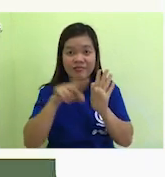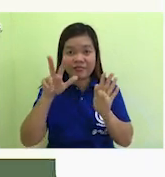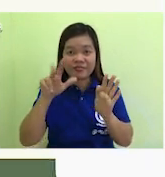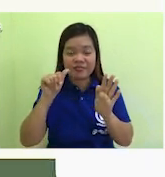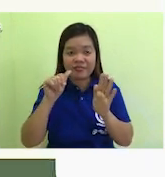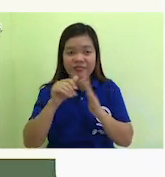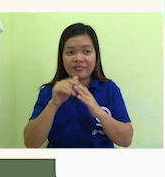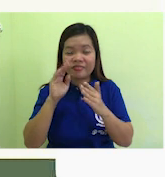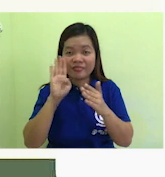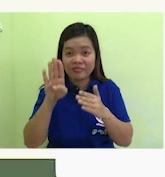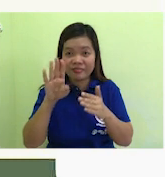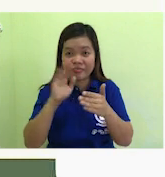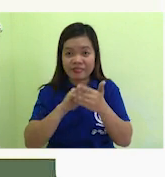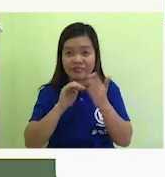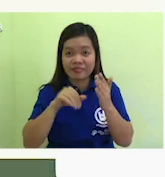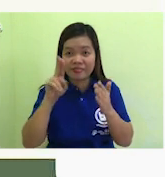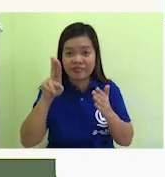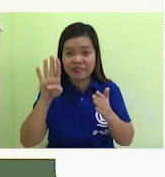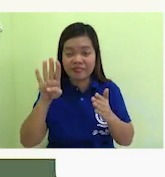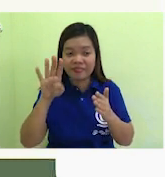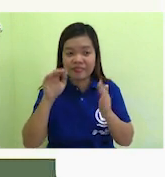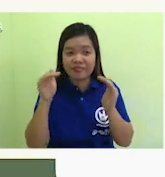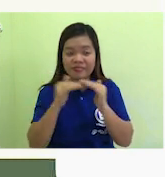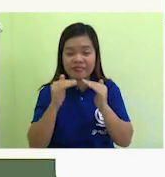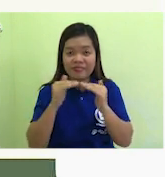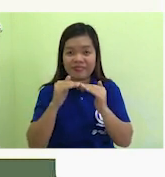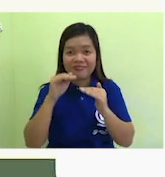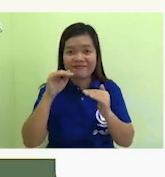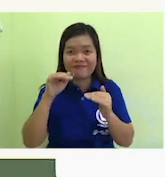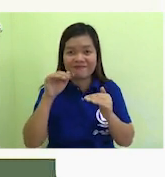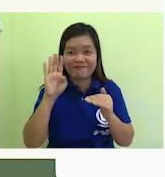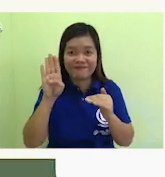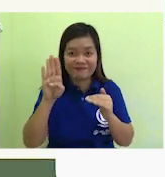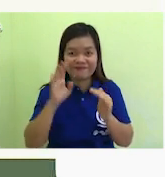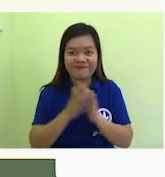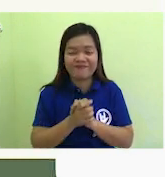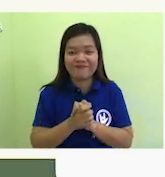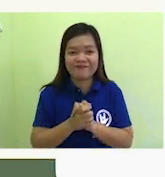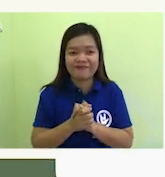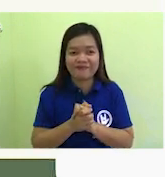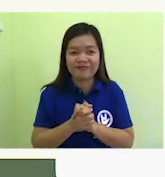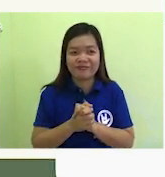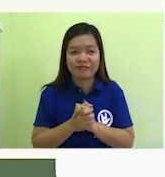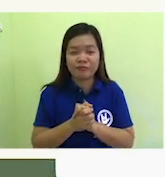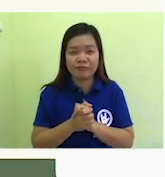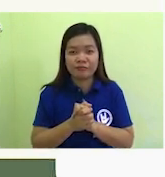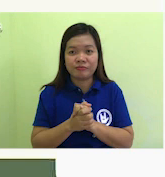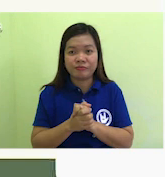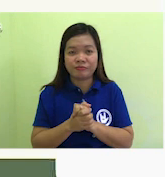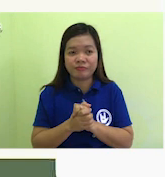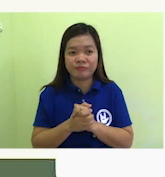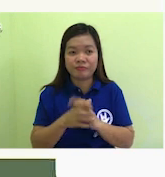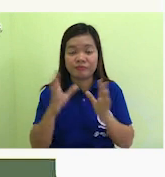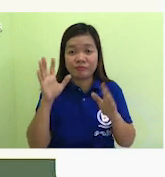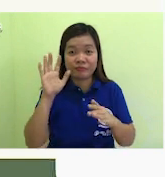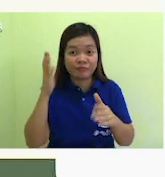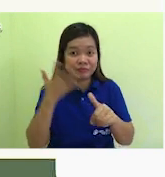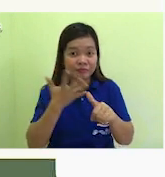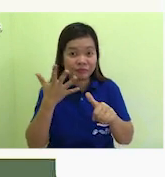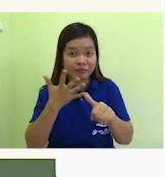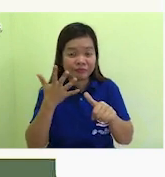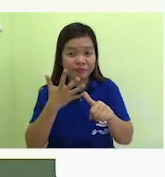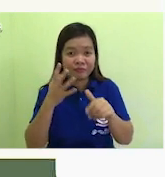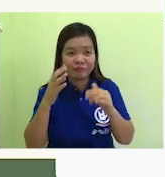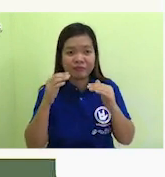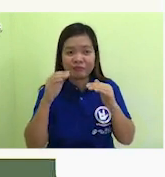3a. And b minus 2b is negative b. We have our